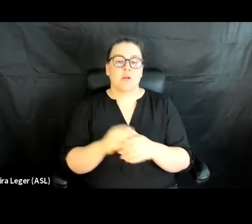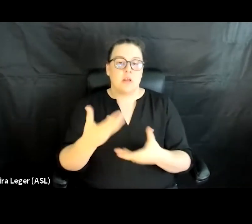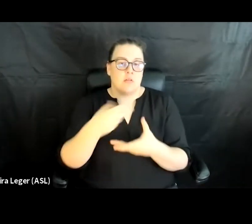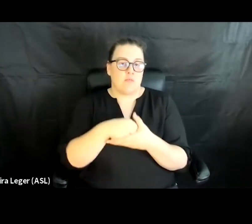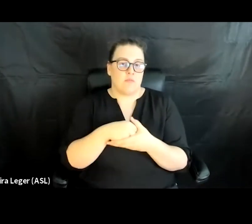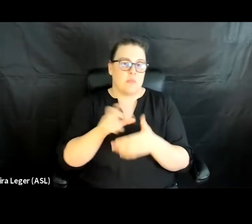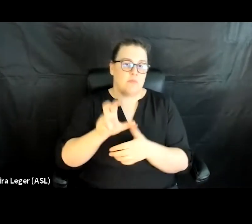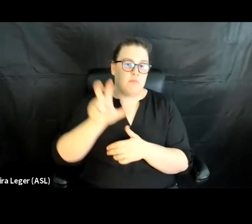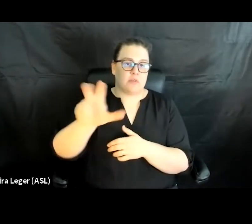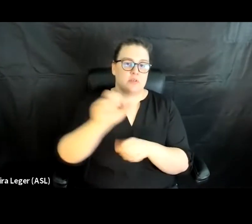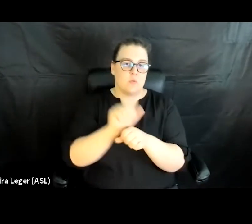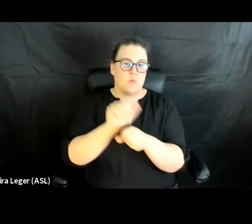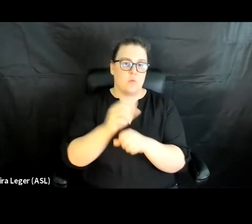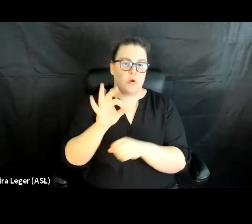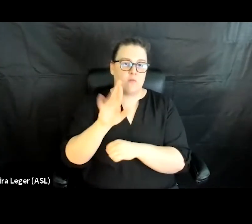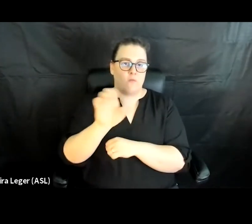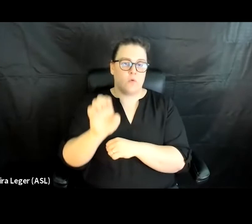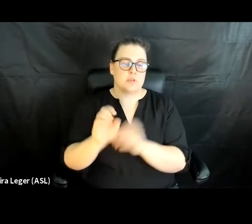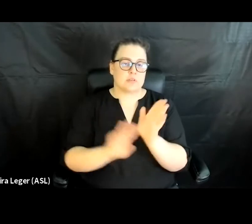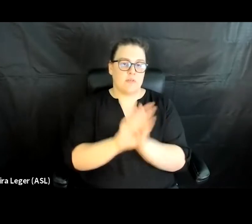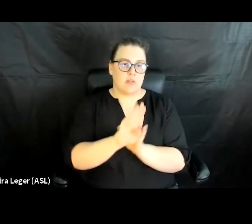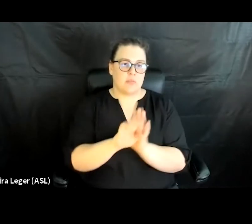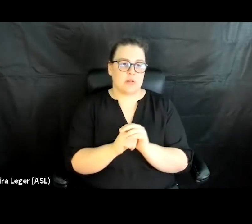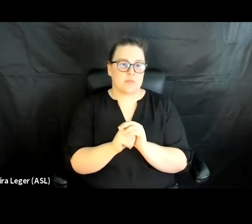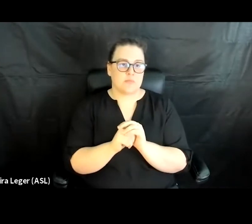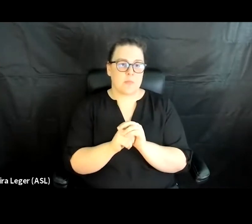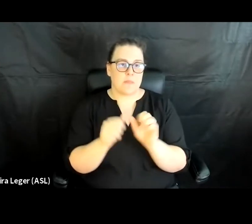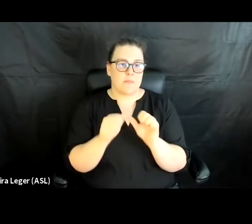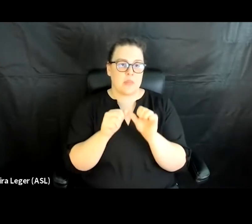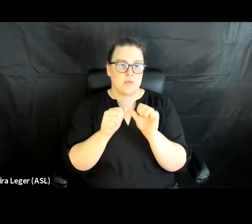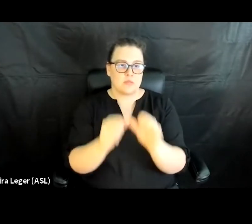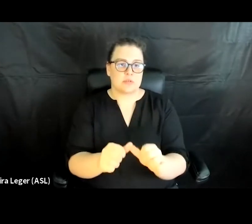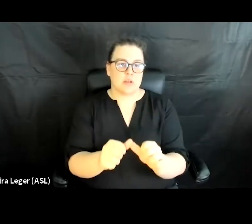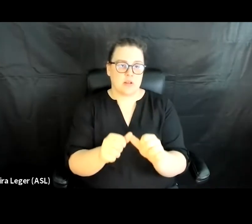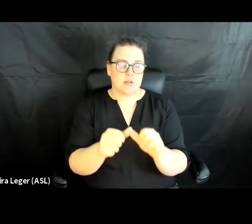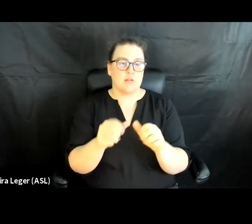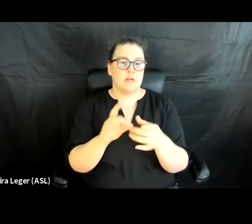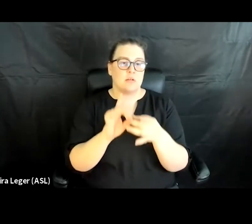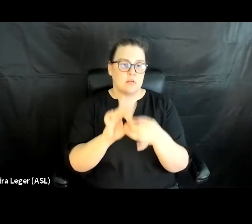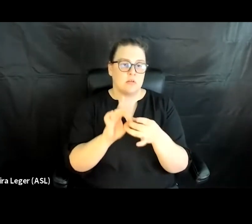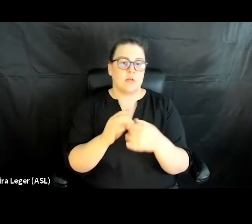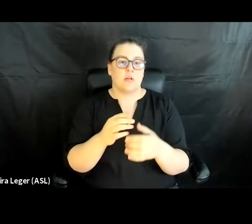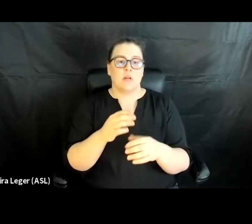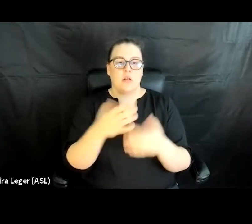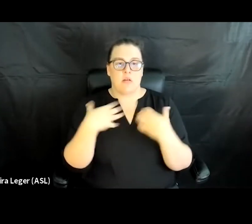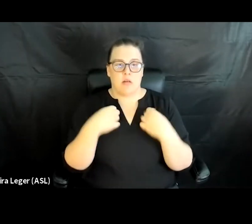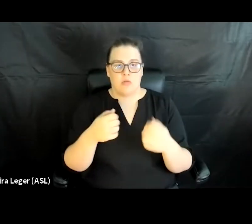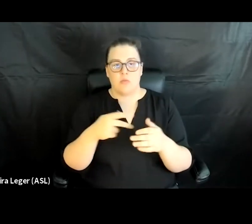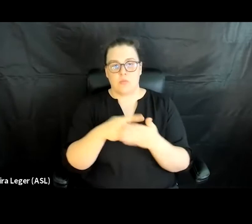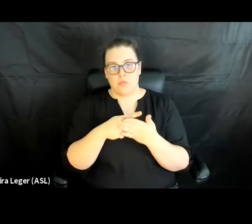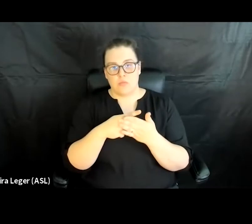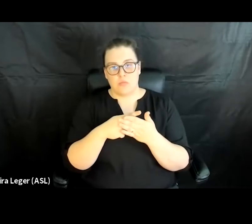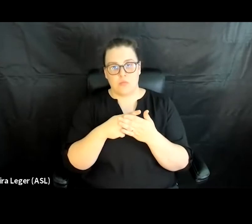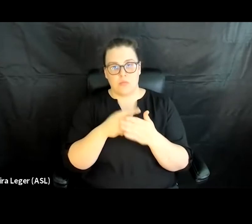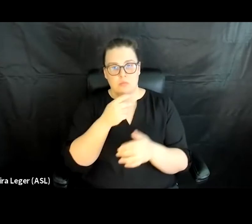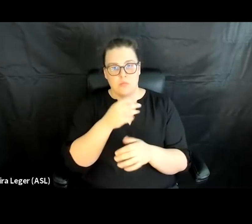development and capacity efforts to attract and retain behavioral health professionals, and provide the support of the